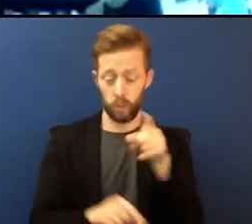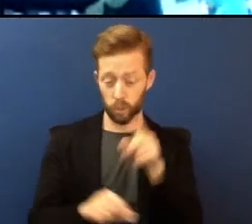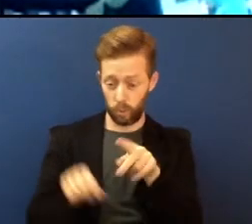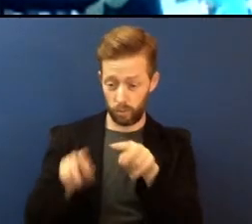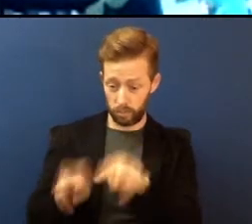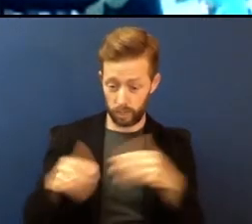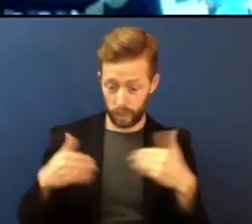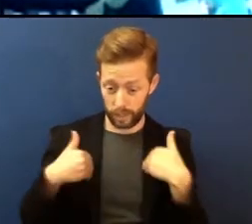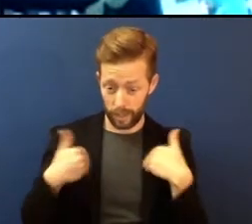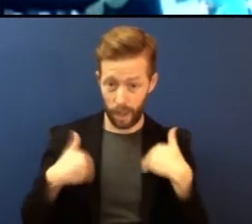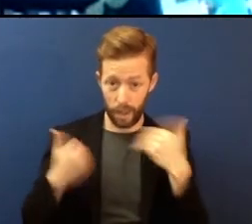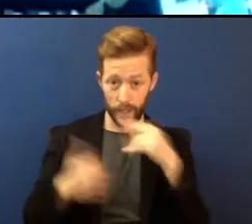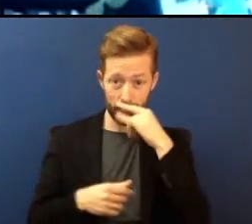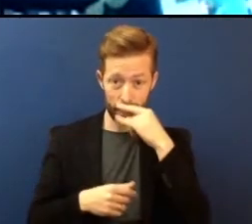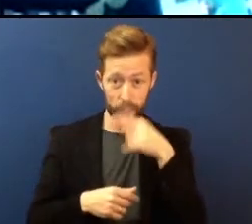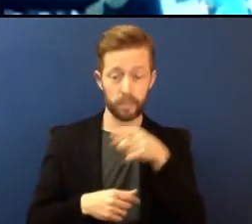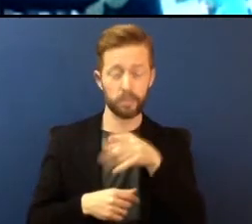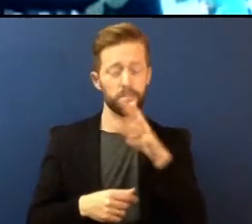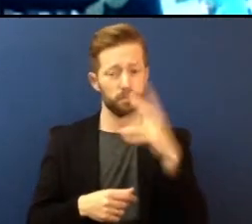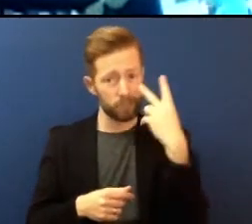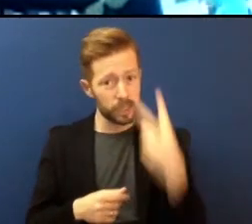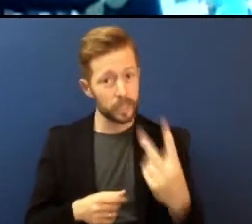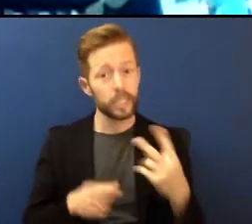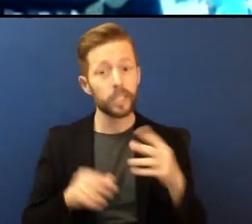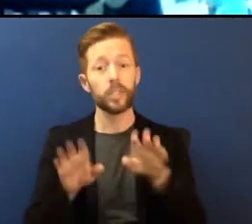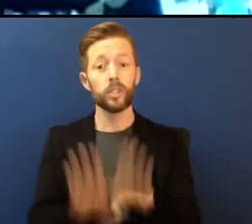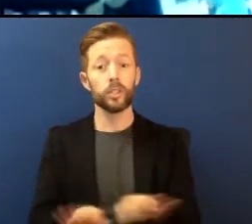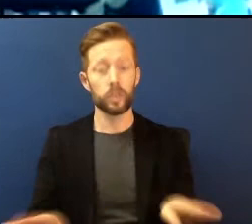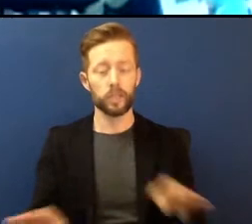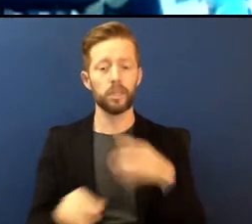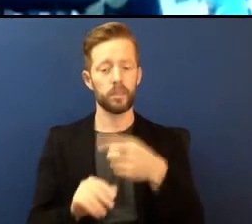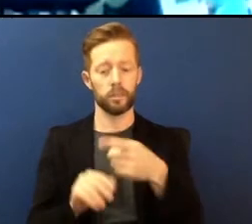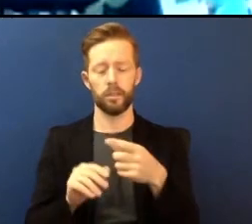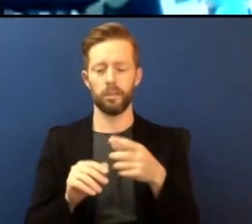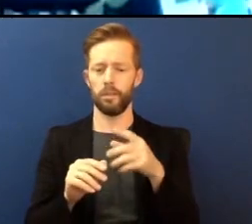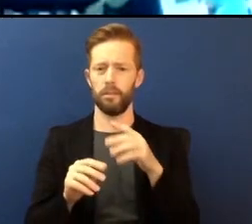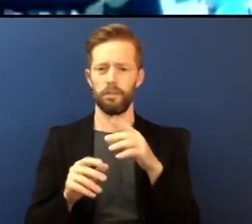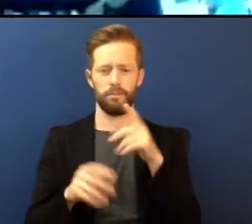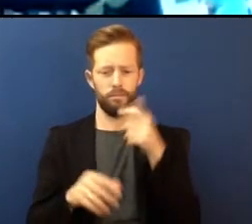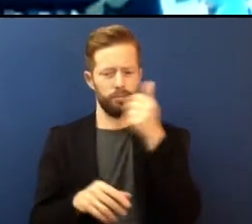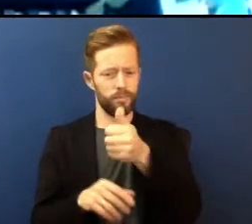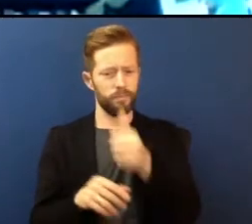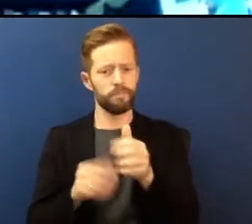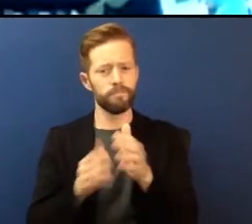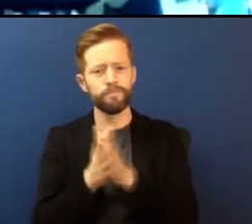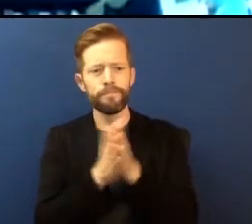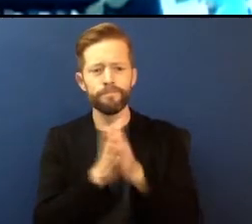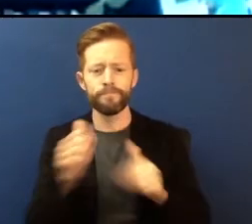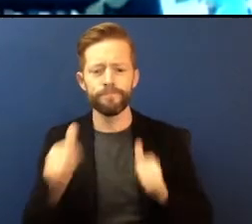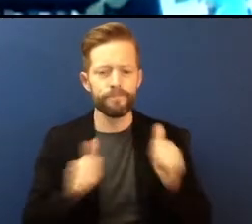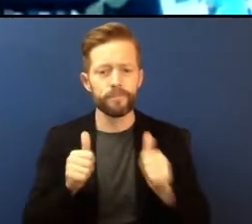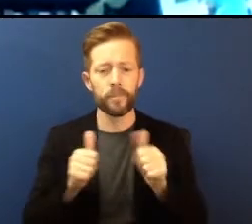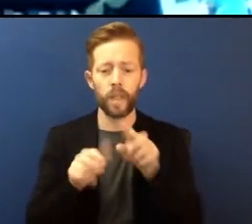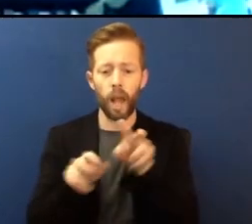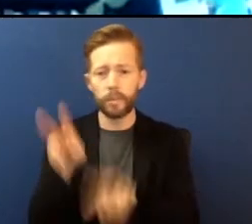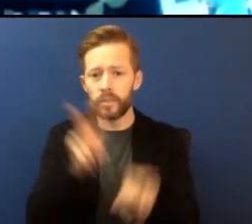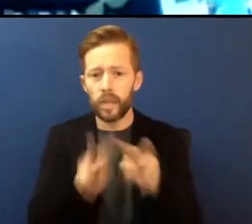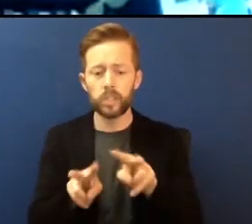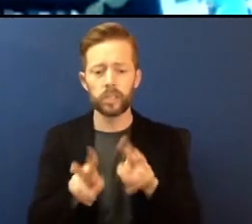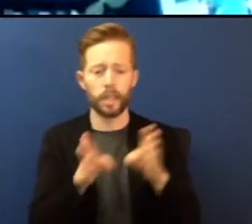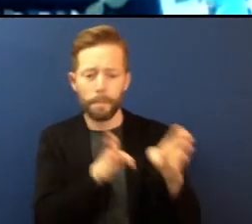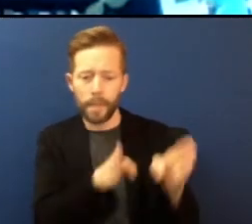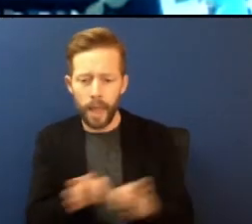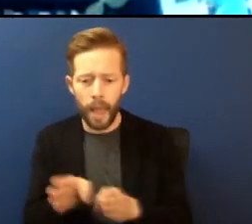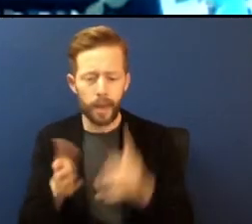young kids and you take our framework, you'll see the children engaging in observations.